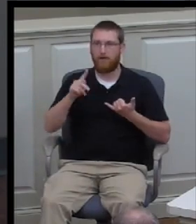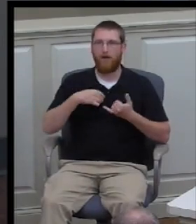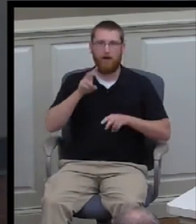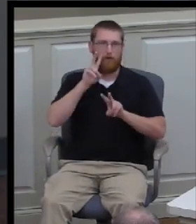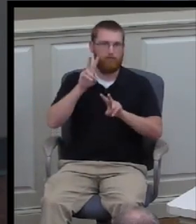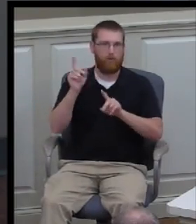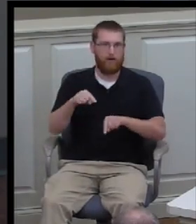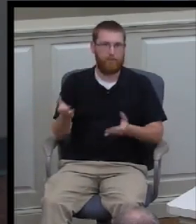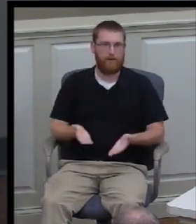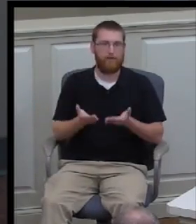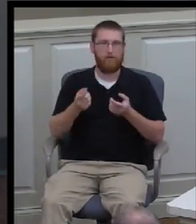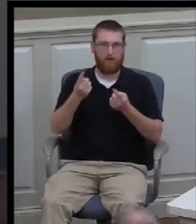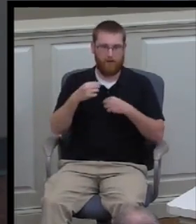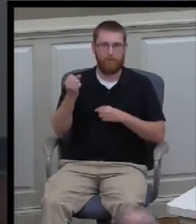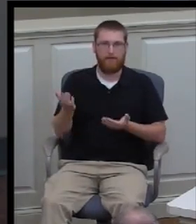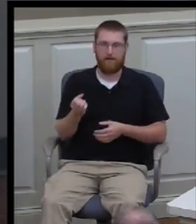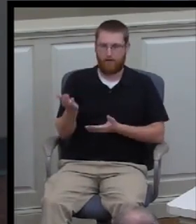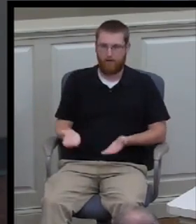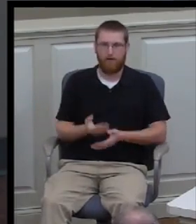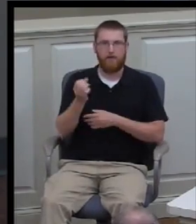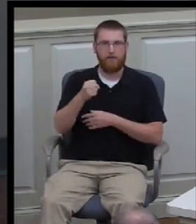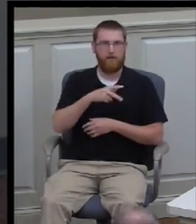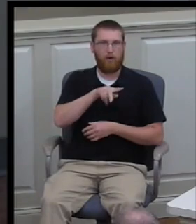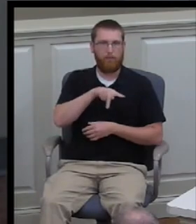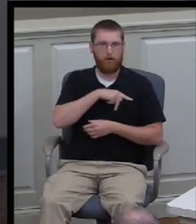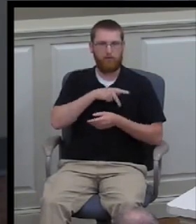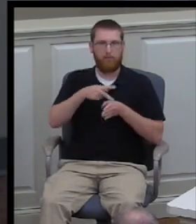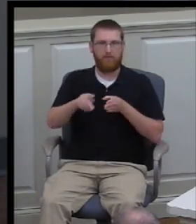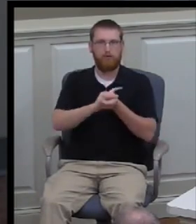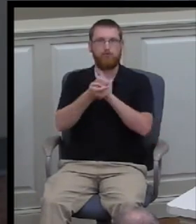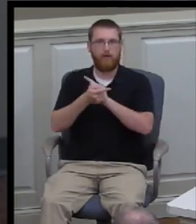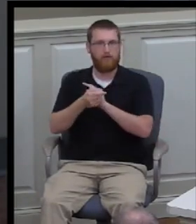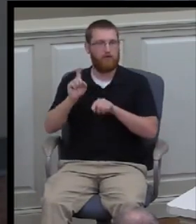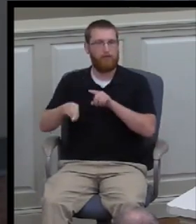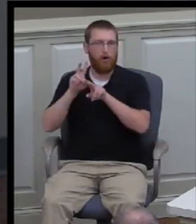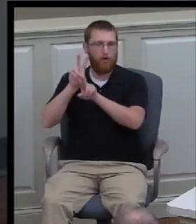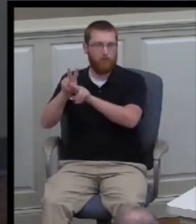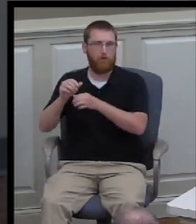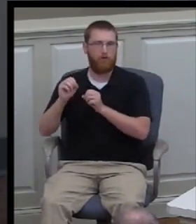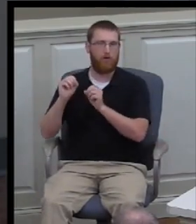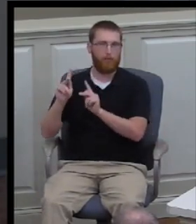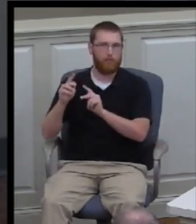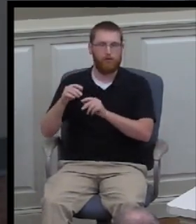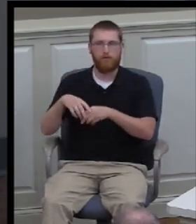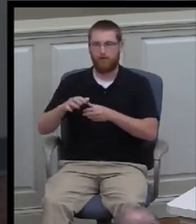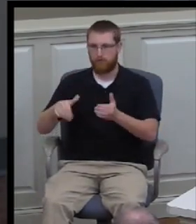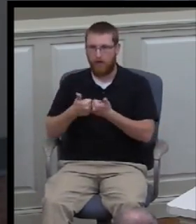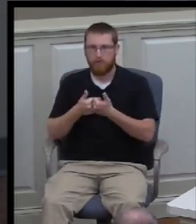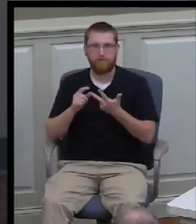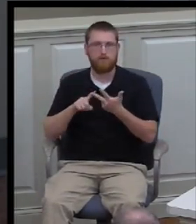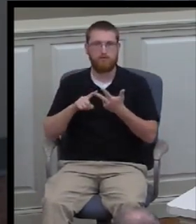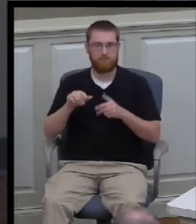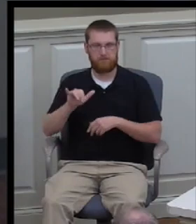being here. I came down here. Yes, it's going to be a personal and professional change for me. I look forward to the opportunity, look forward to the challenges. And